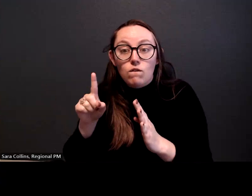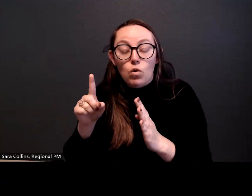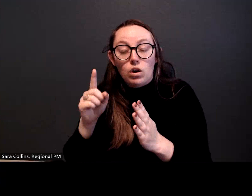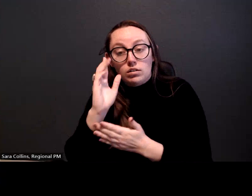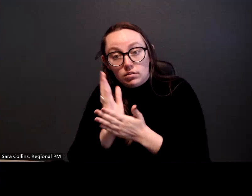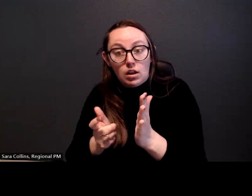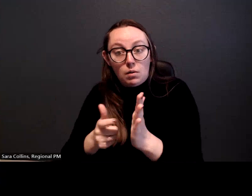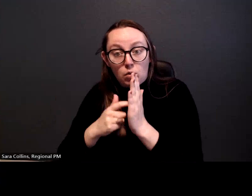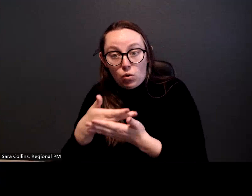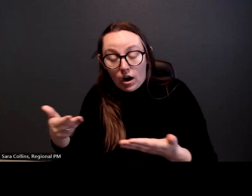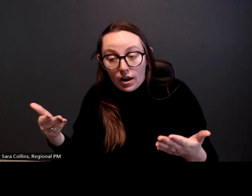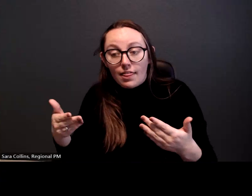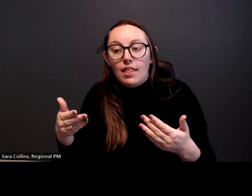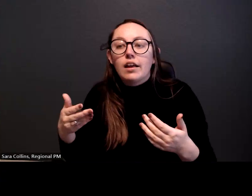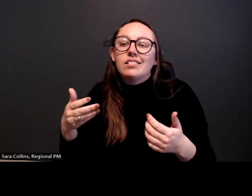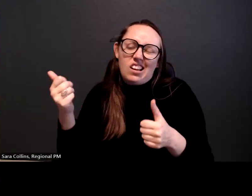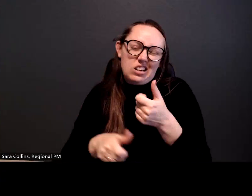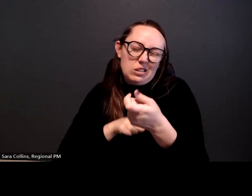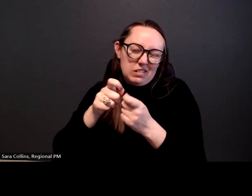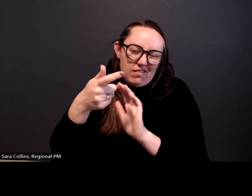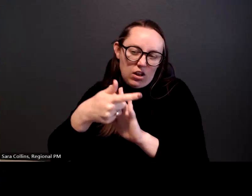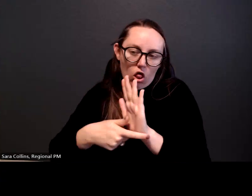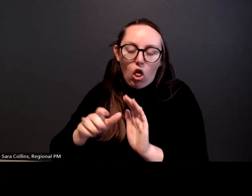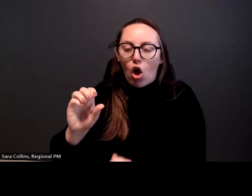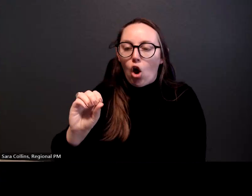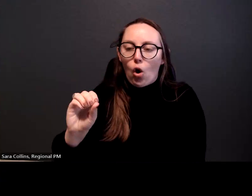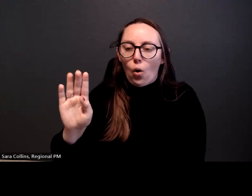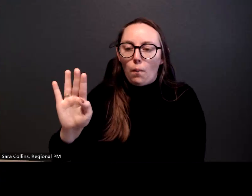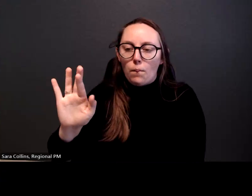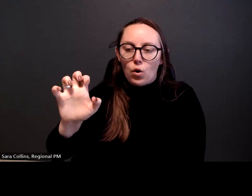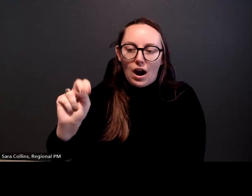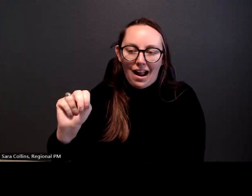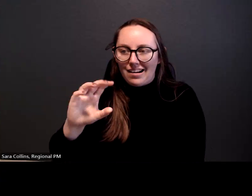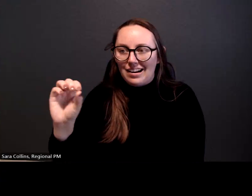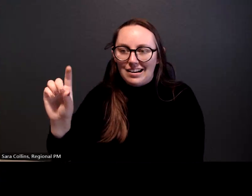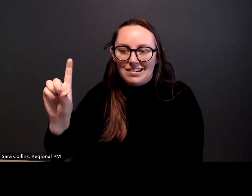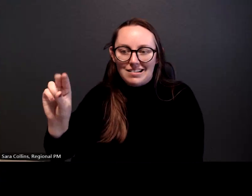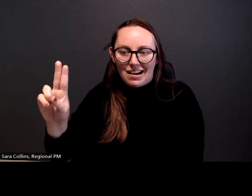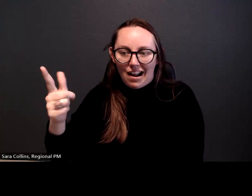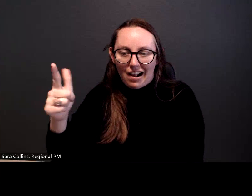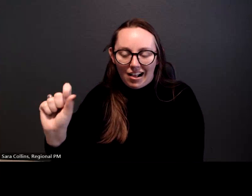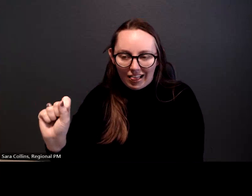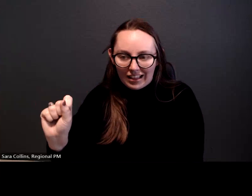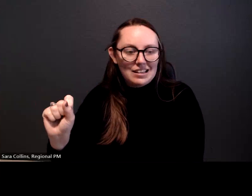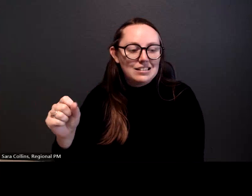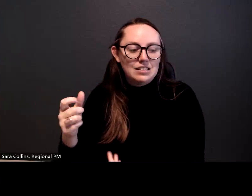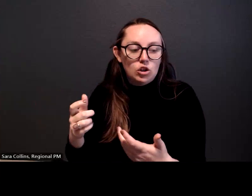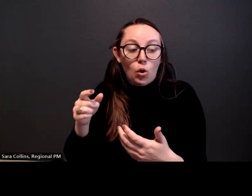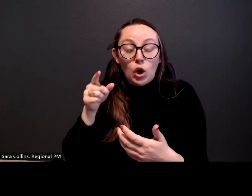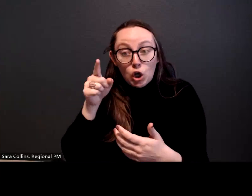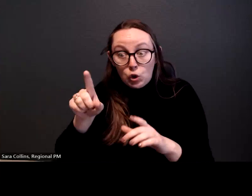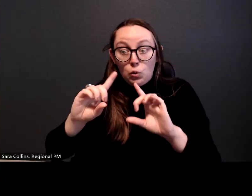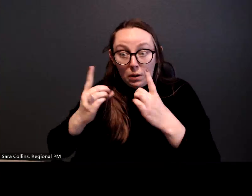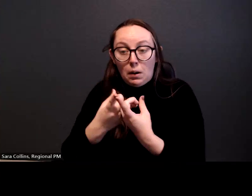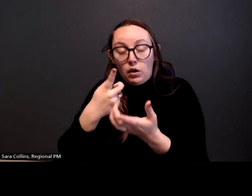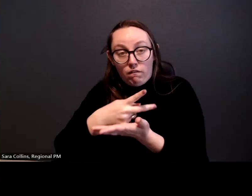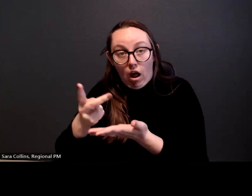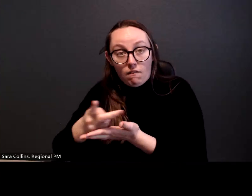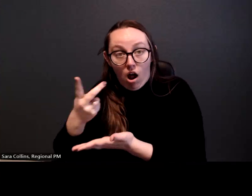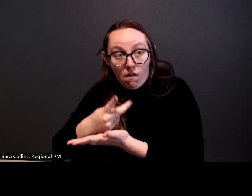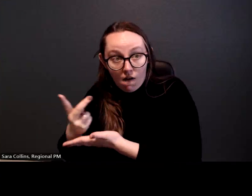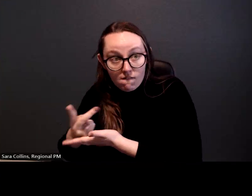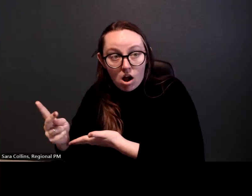under O'Brien and Douglas, that has caused this capacity of the public to atrophy. And so when I